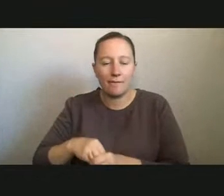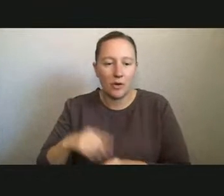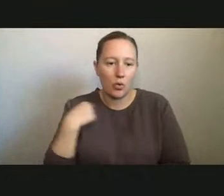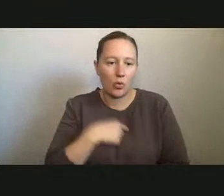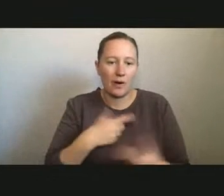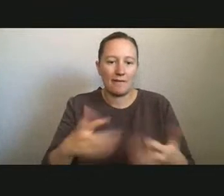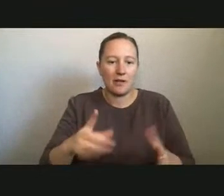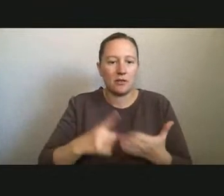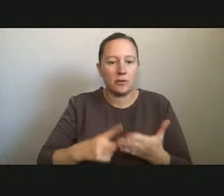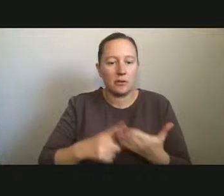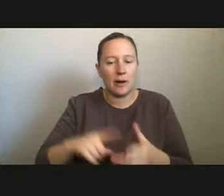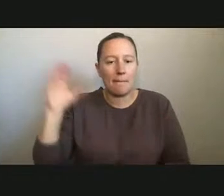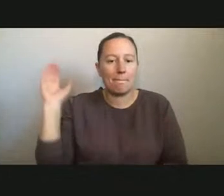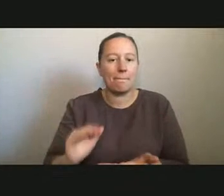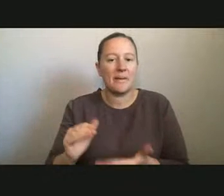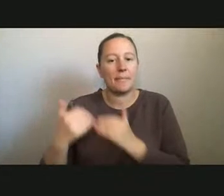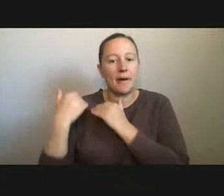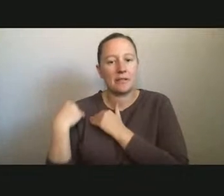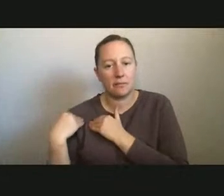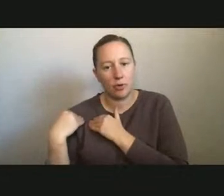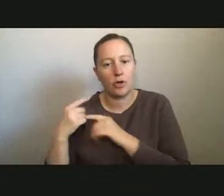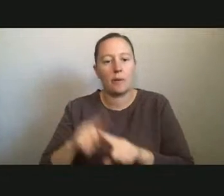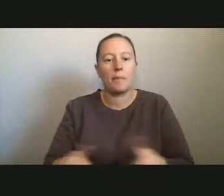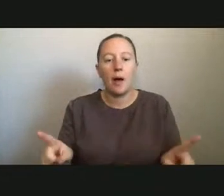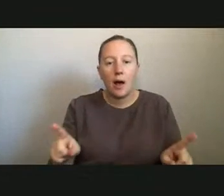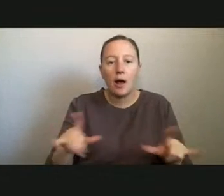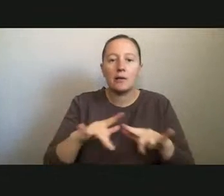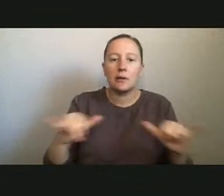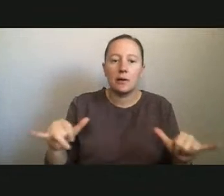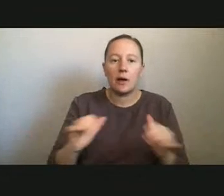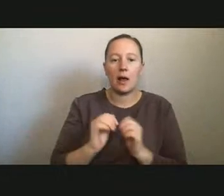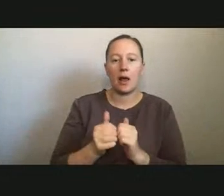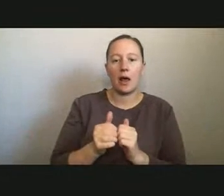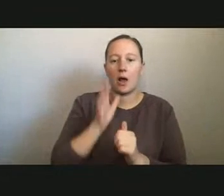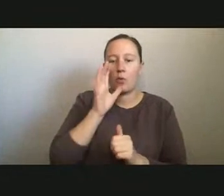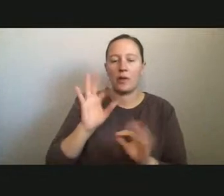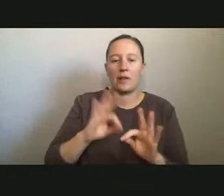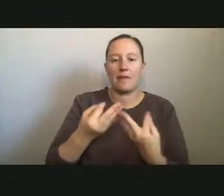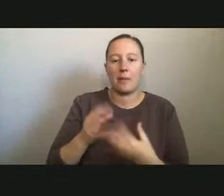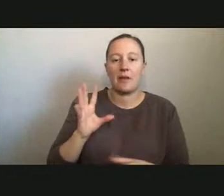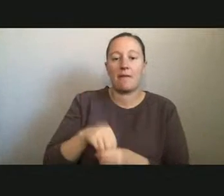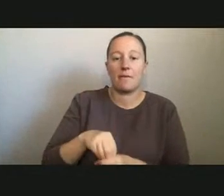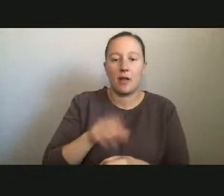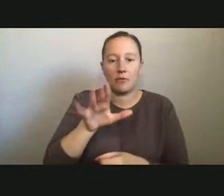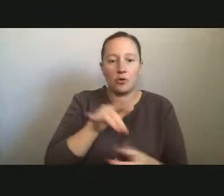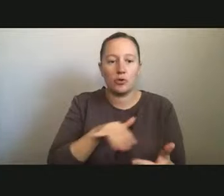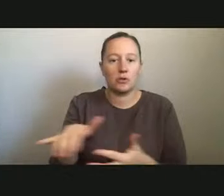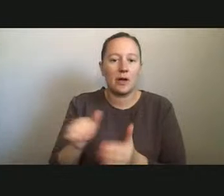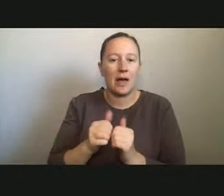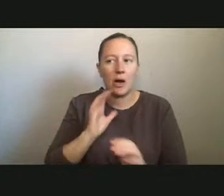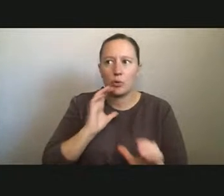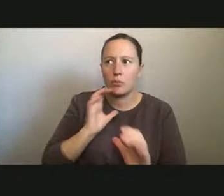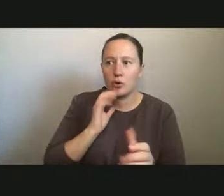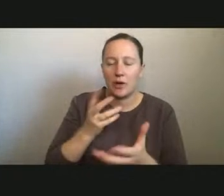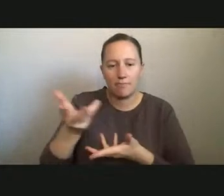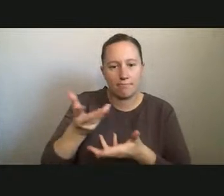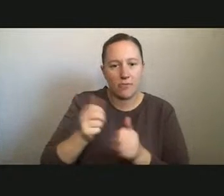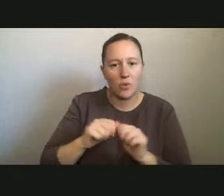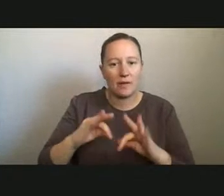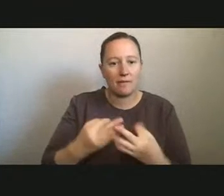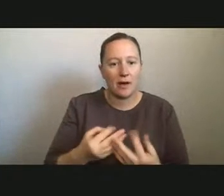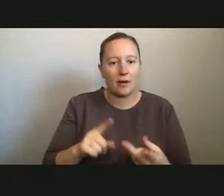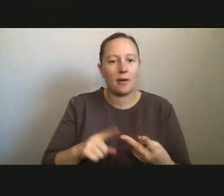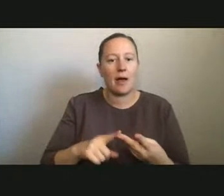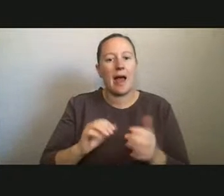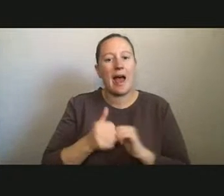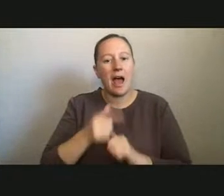minimizing burden, but also thinking about how will families be involved in your study? How will you communicate with families? How will you communicate with the